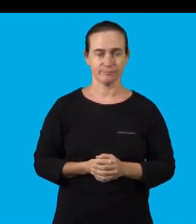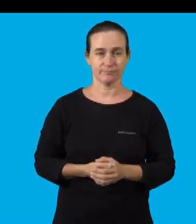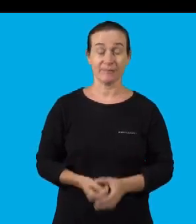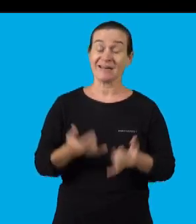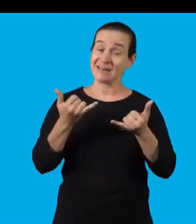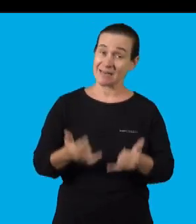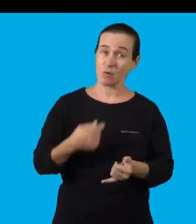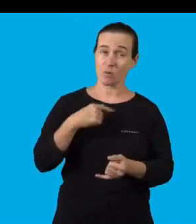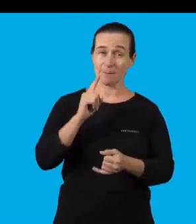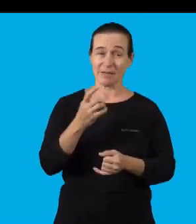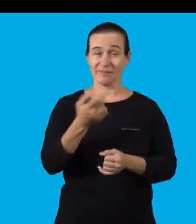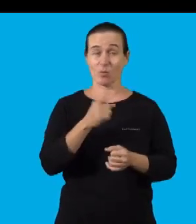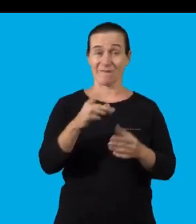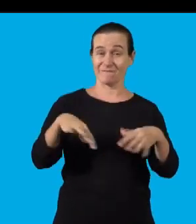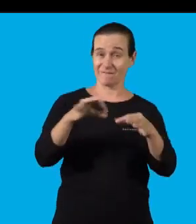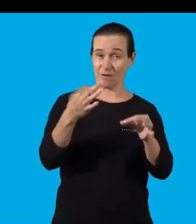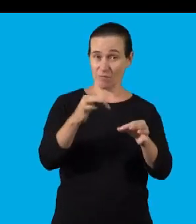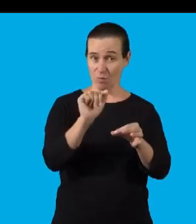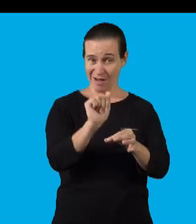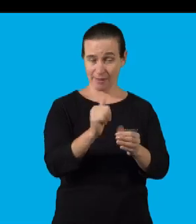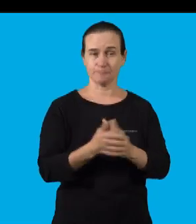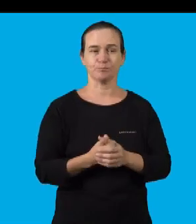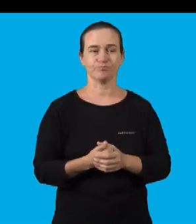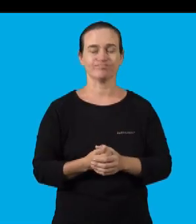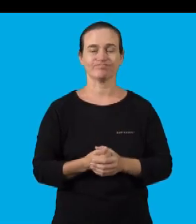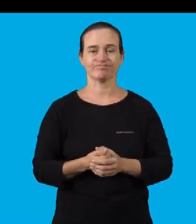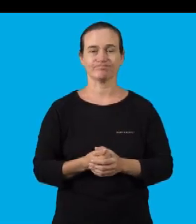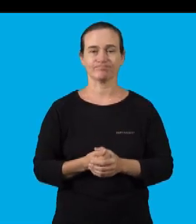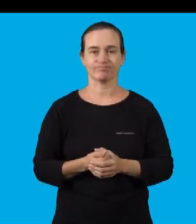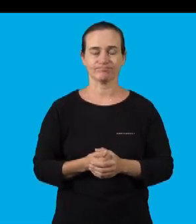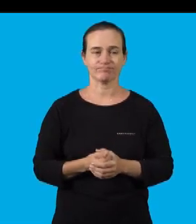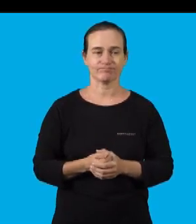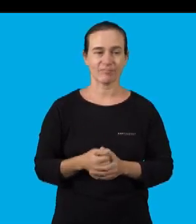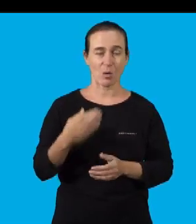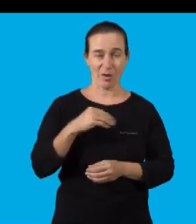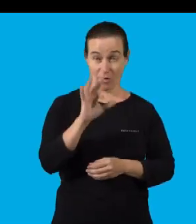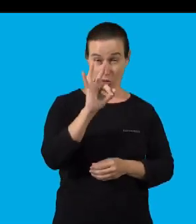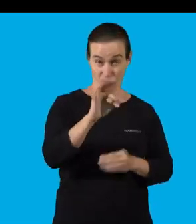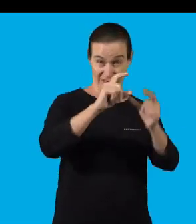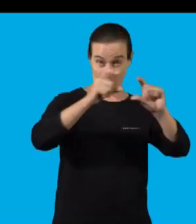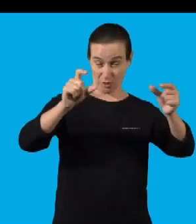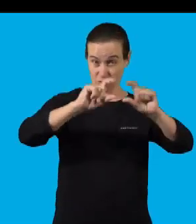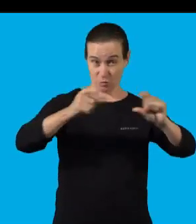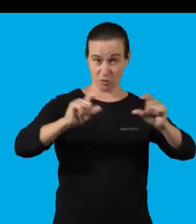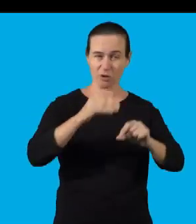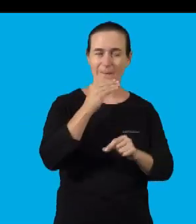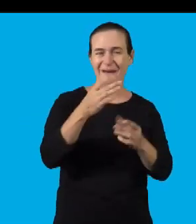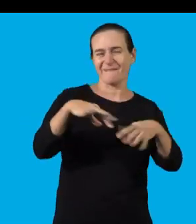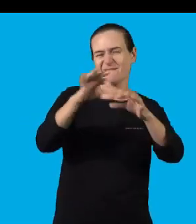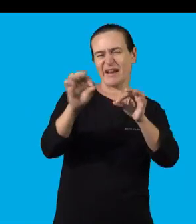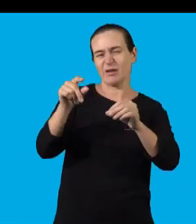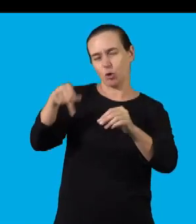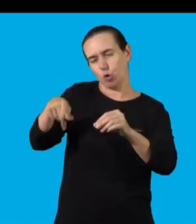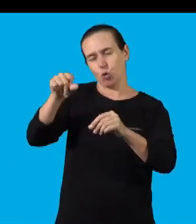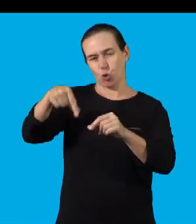direction. Now, all we need is to find the value of a. And of course, from our three equations, we know that we can take the value